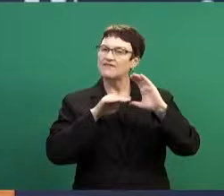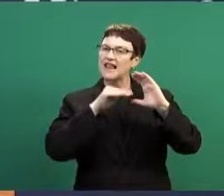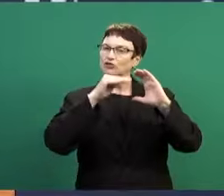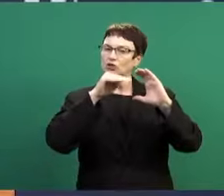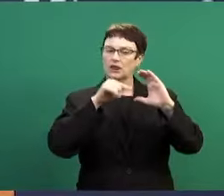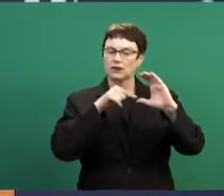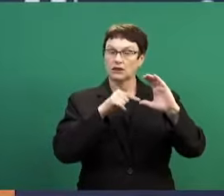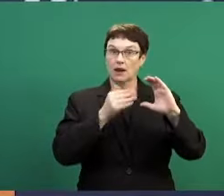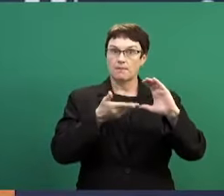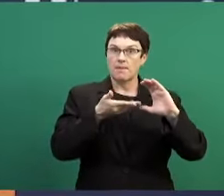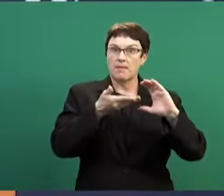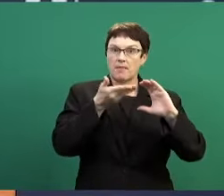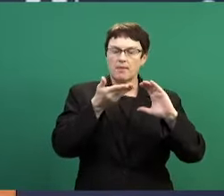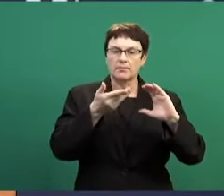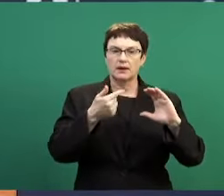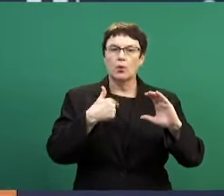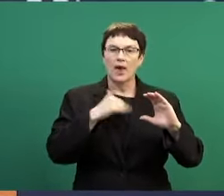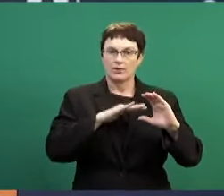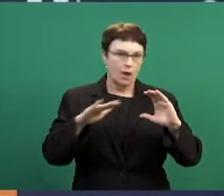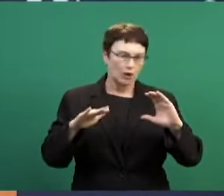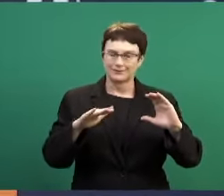unwelcome,